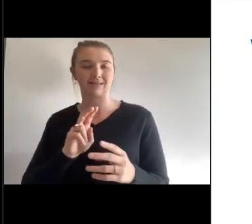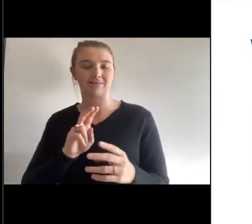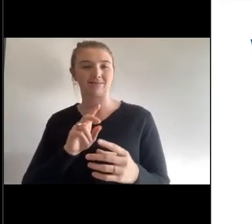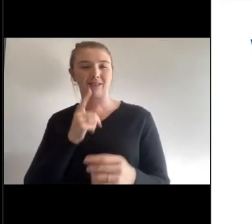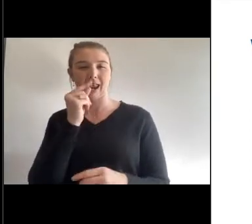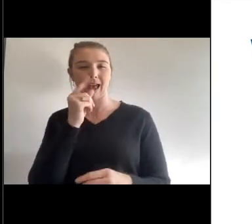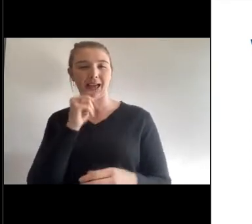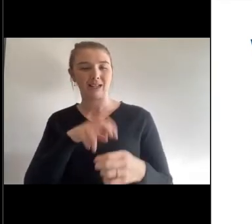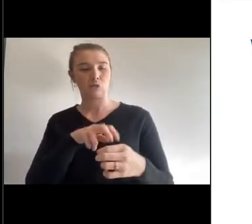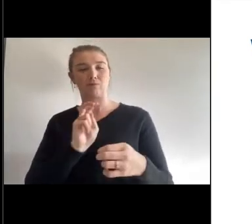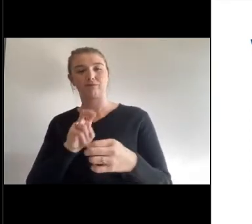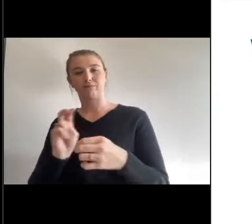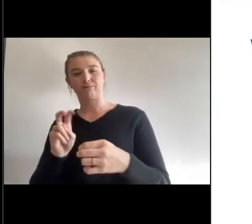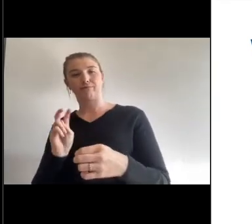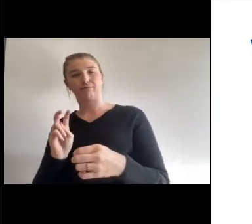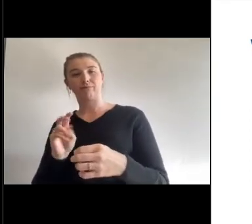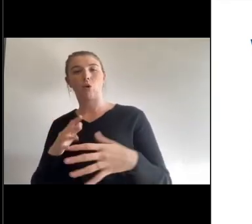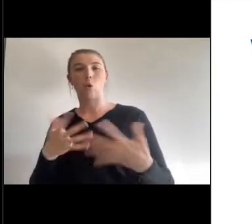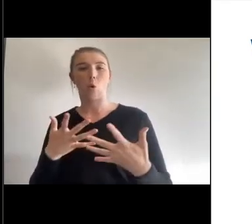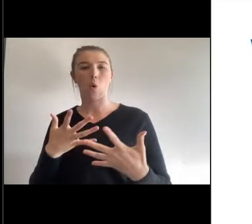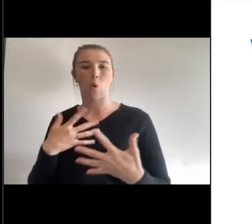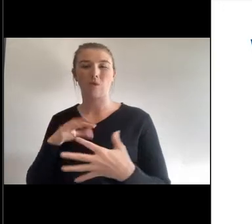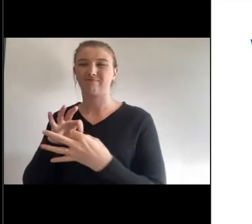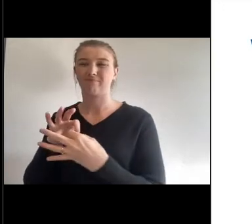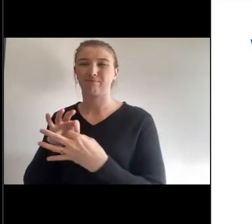to fall out of love with chemistry.